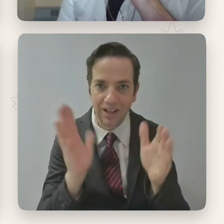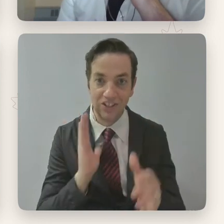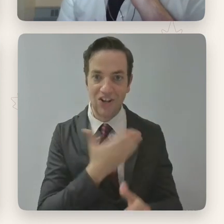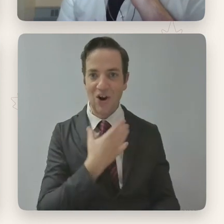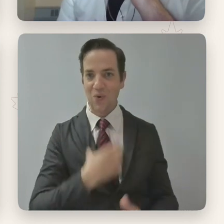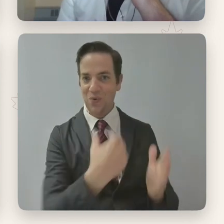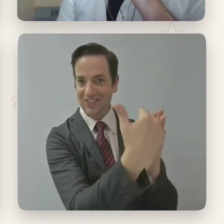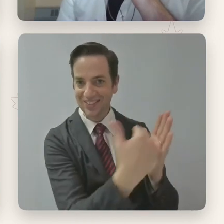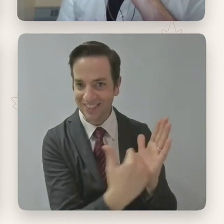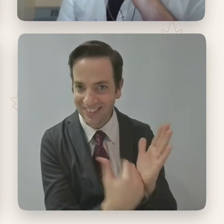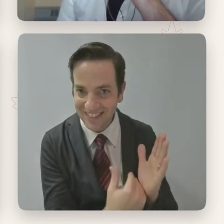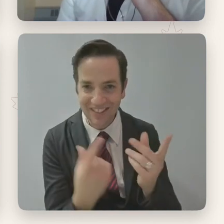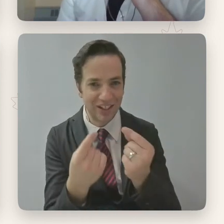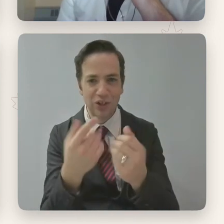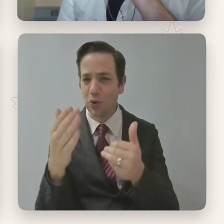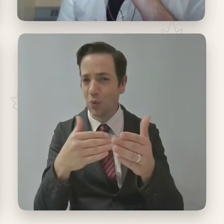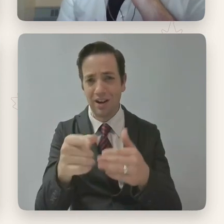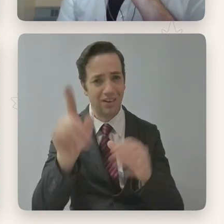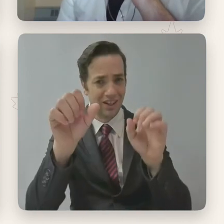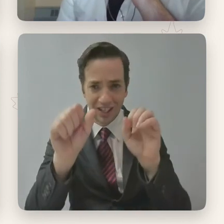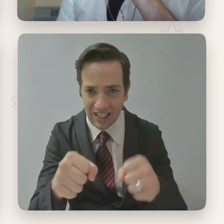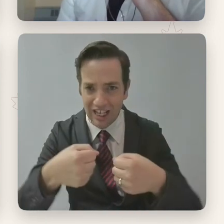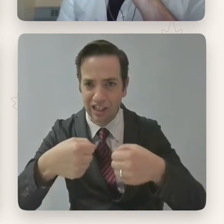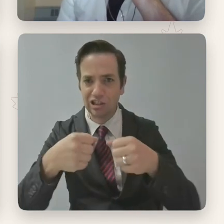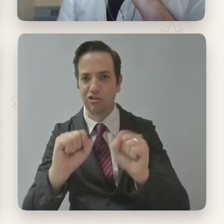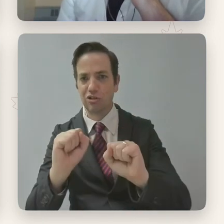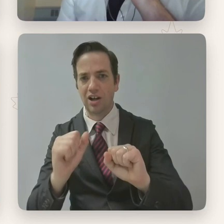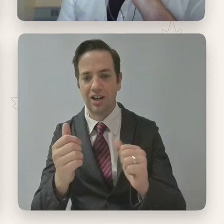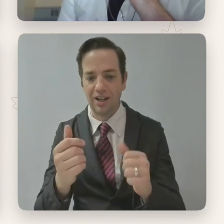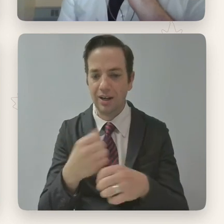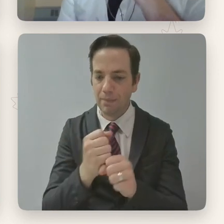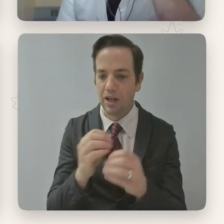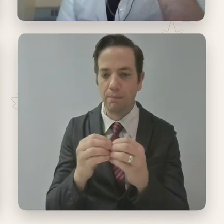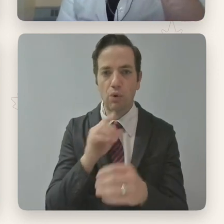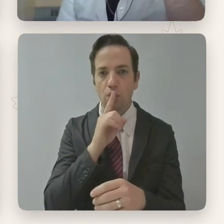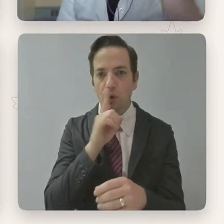and doing everything in their power to sort of help make those things a reality.